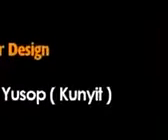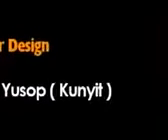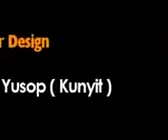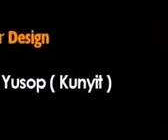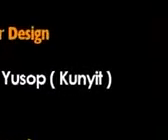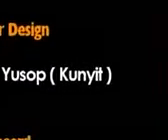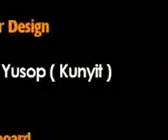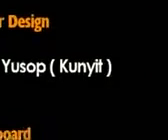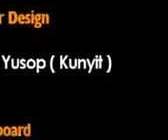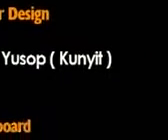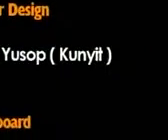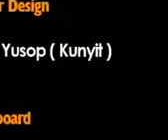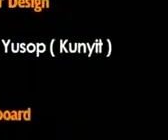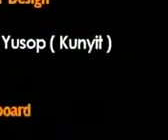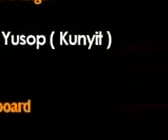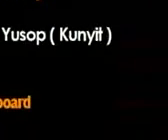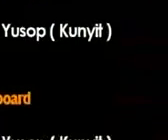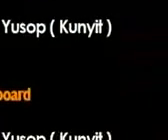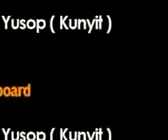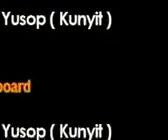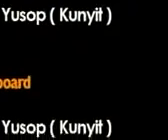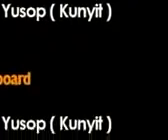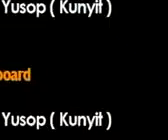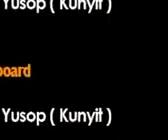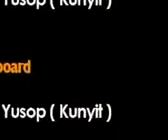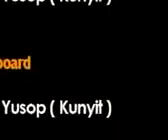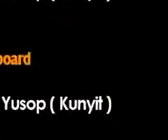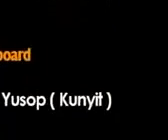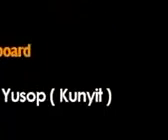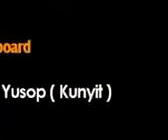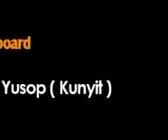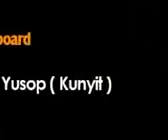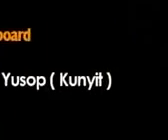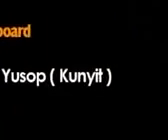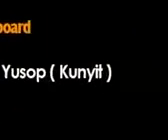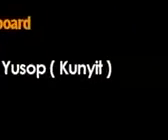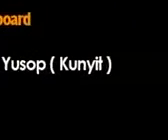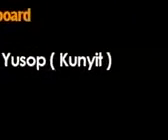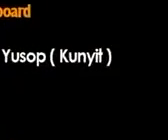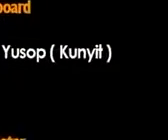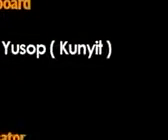The volume of our liquids can be easily measured.